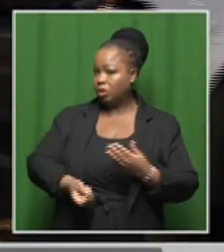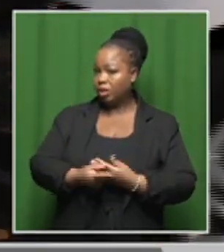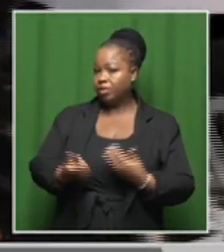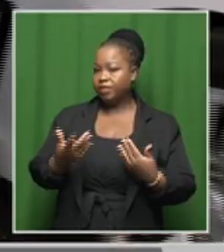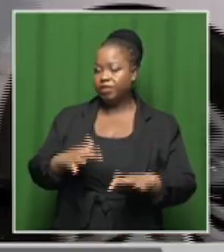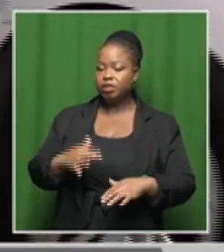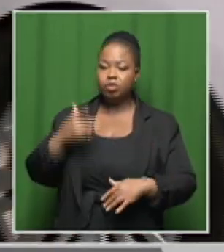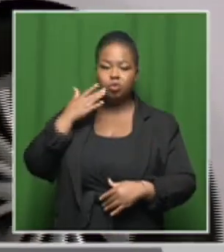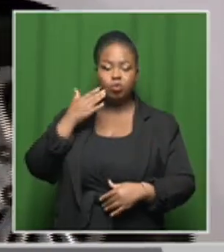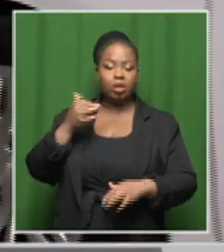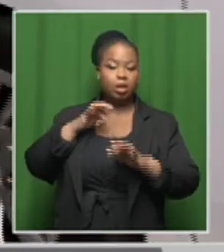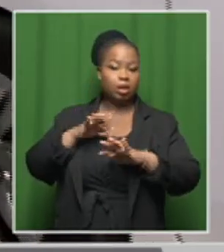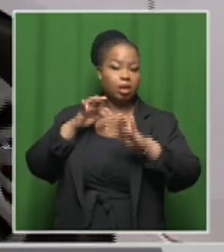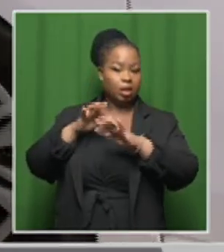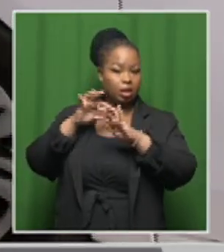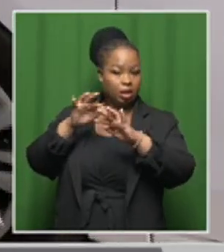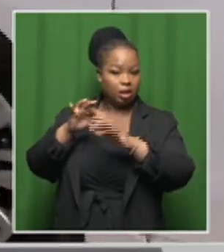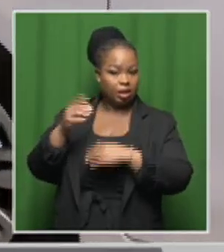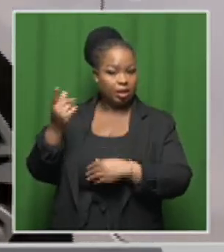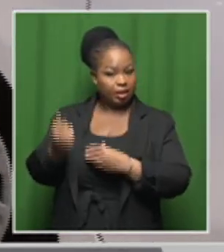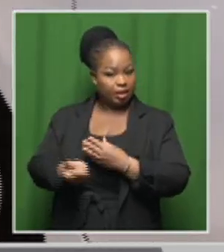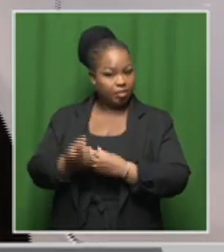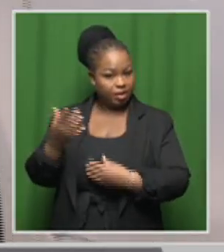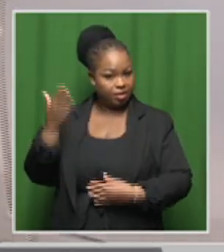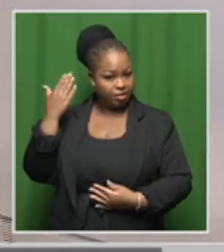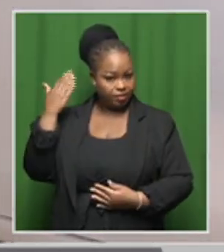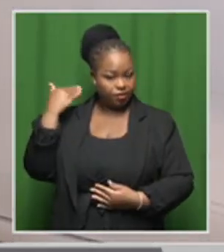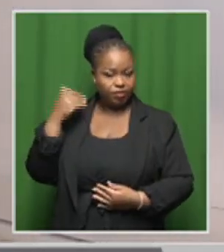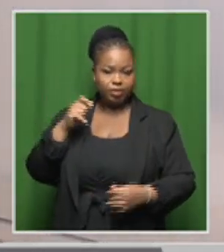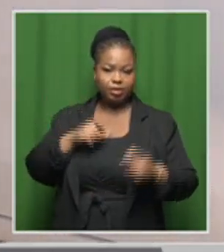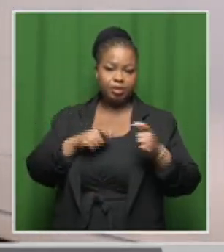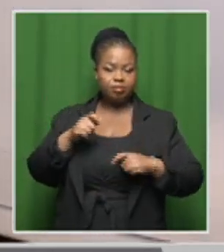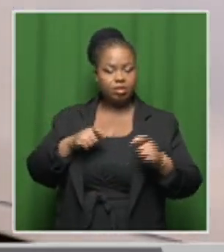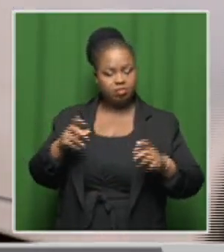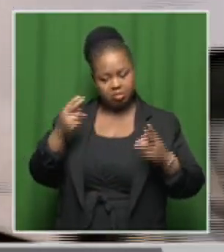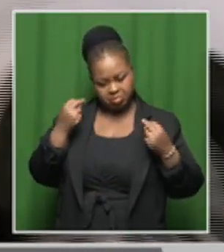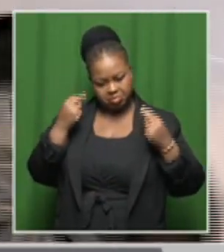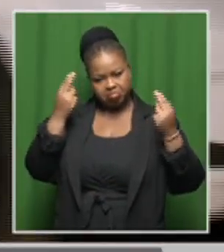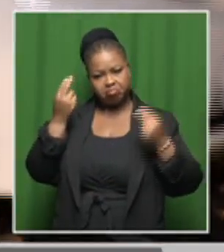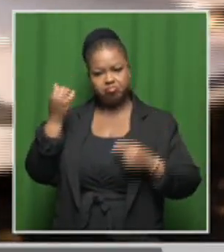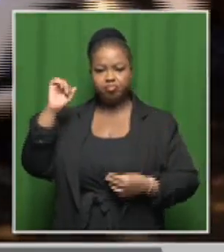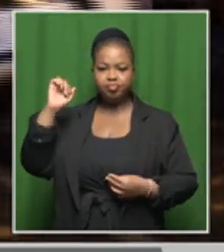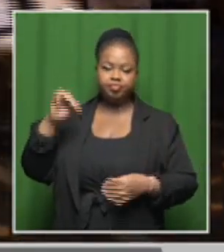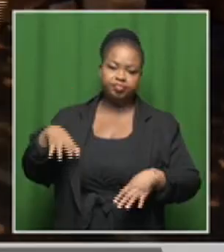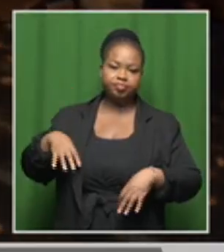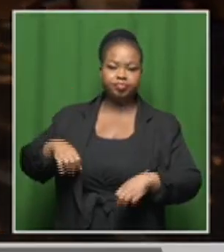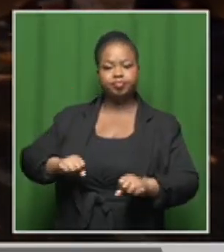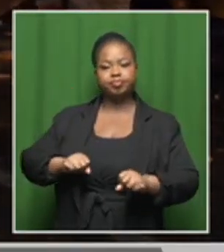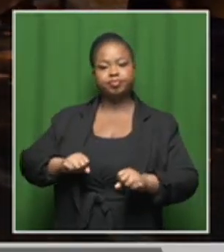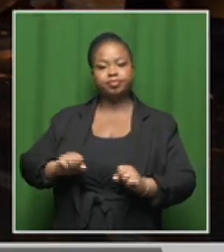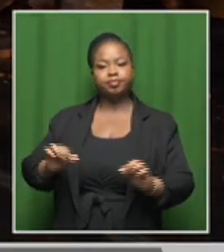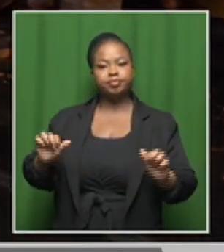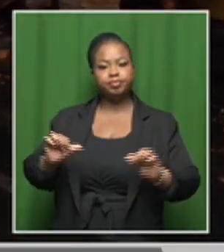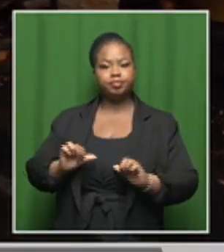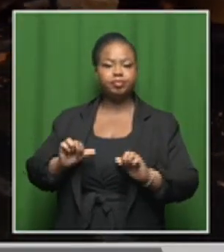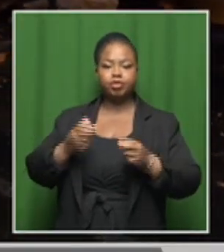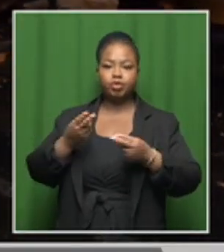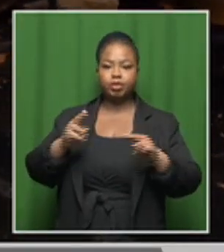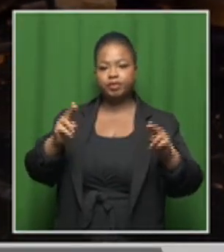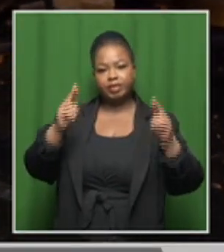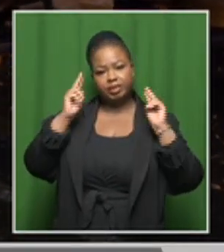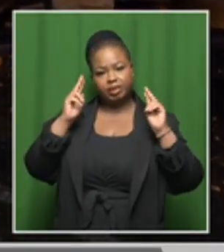Must Fall campaign as well, where people rose up to reclaim their universities,